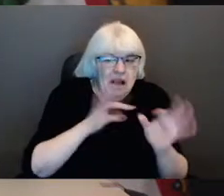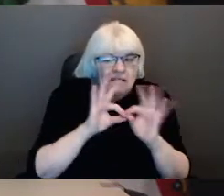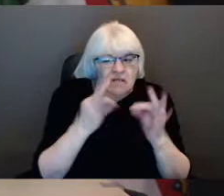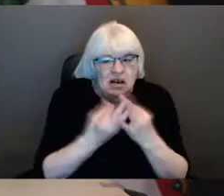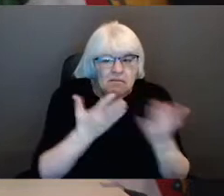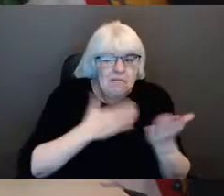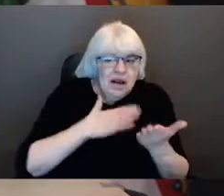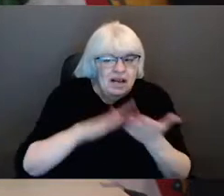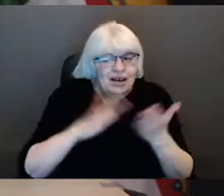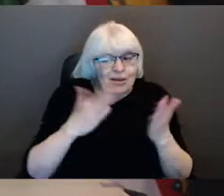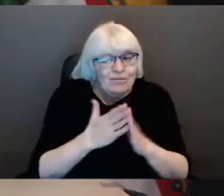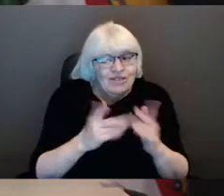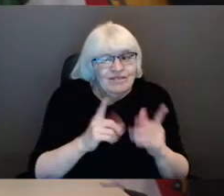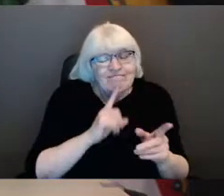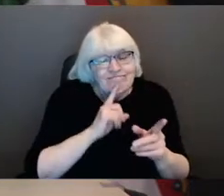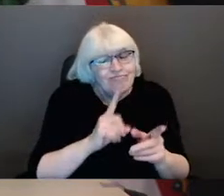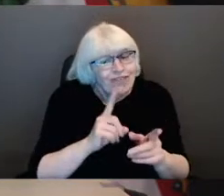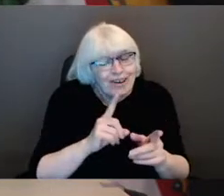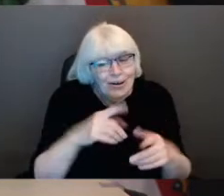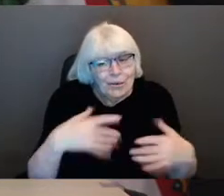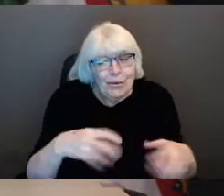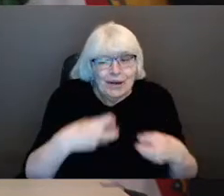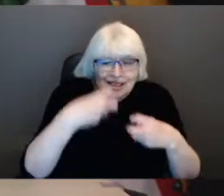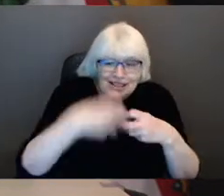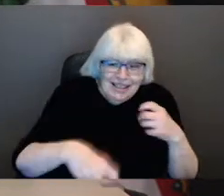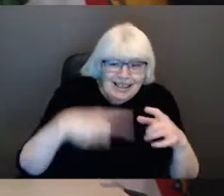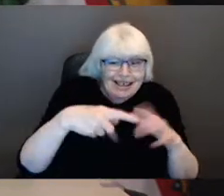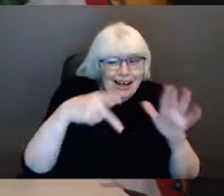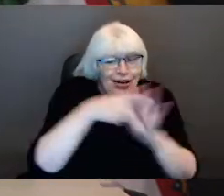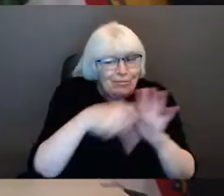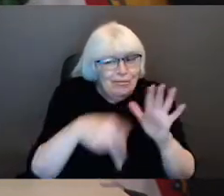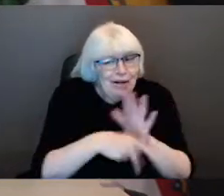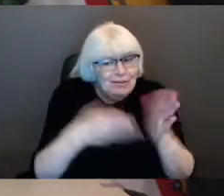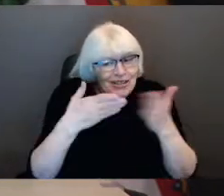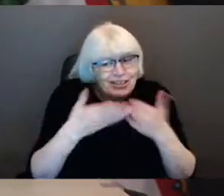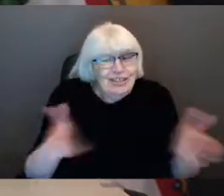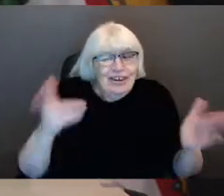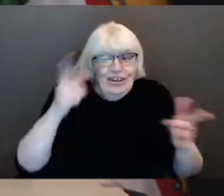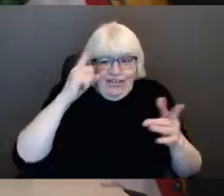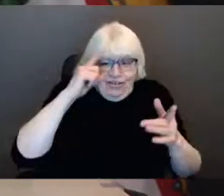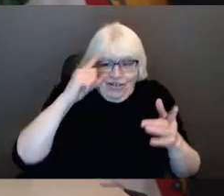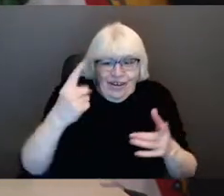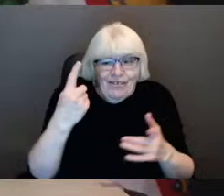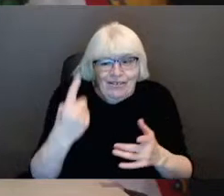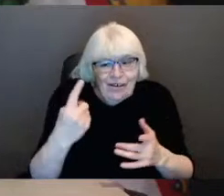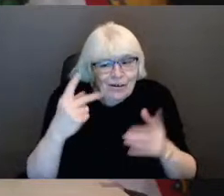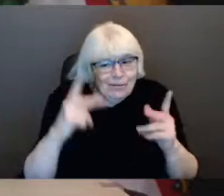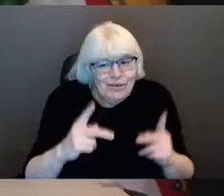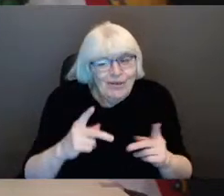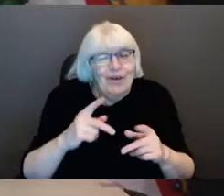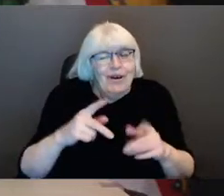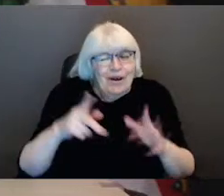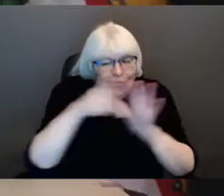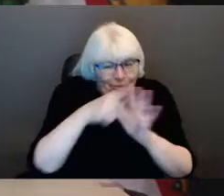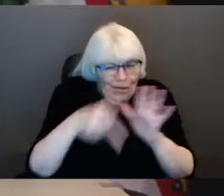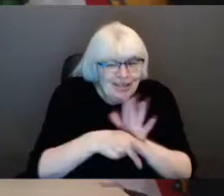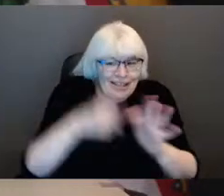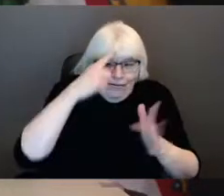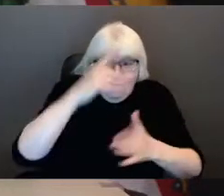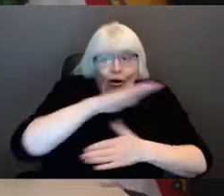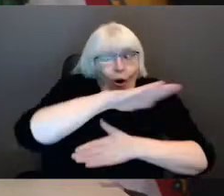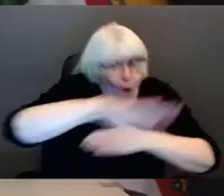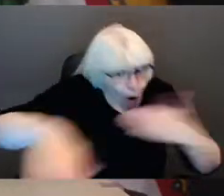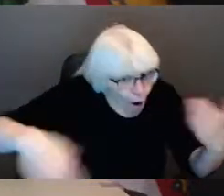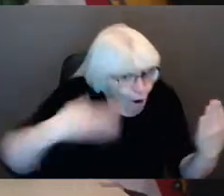hard to develop public policy for an individual family or a group. So you try to do the best you can for the